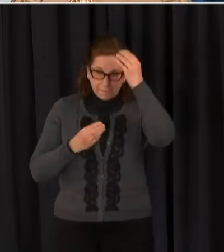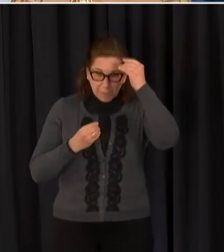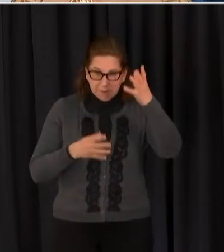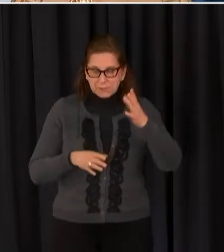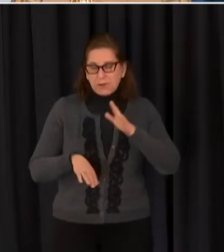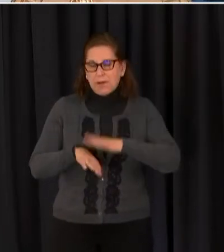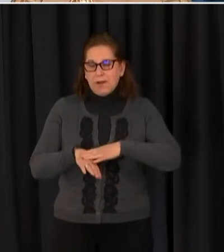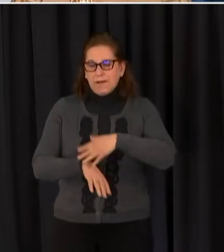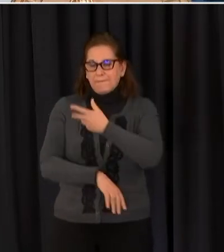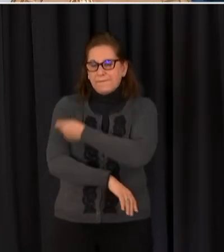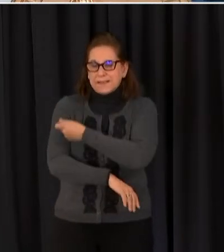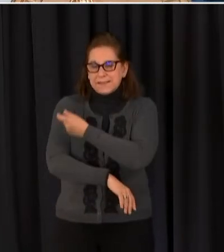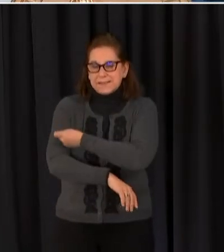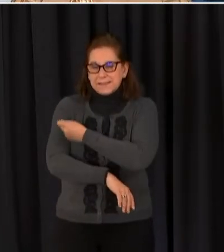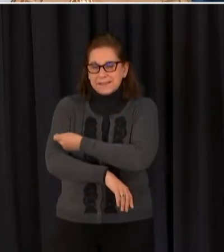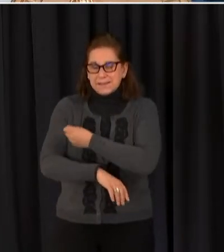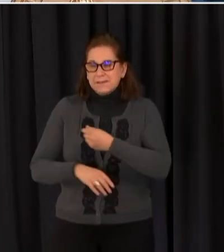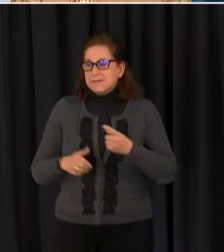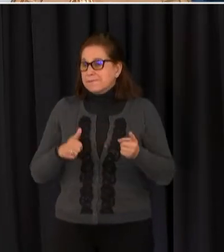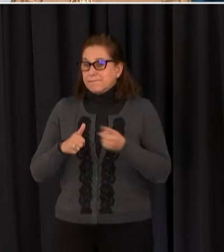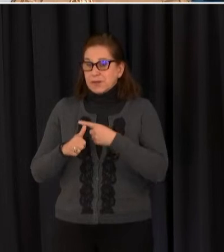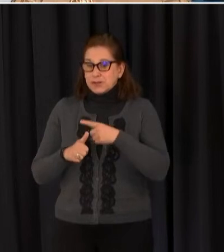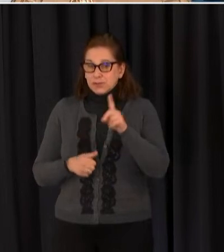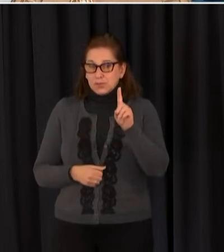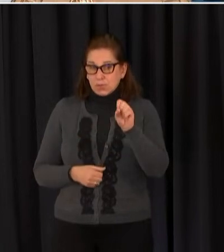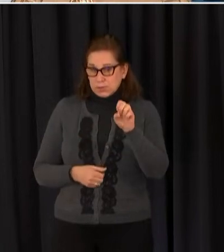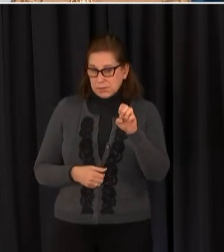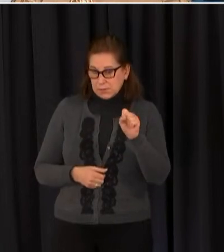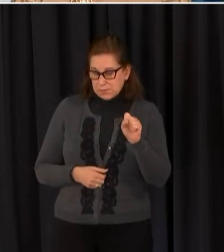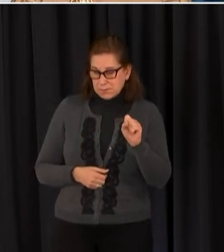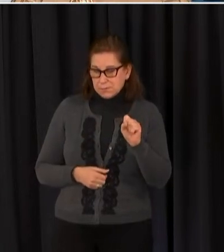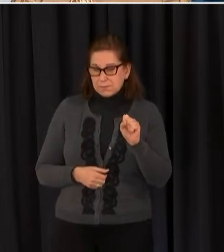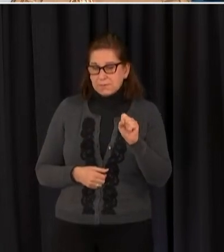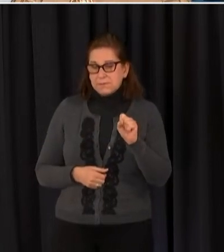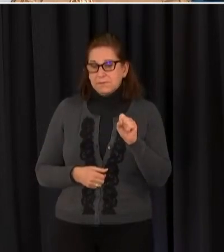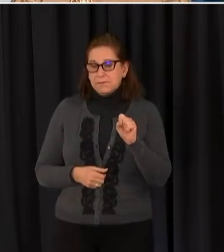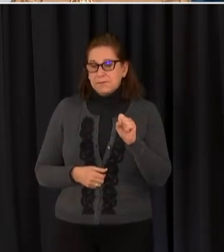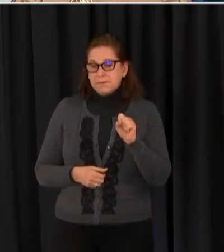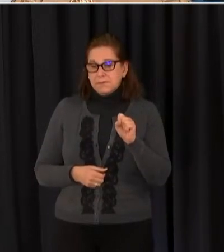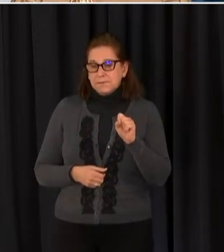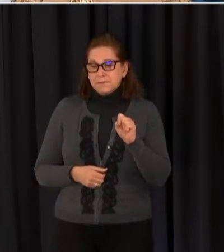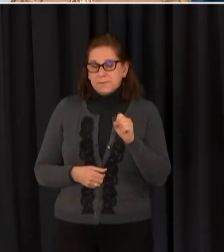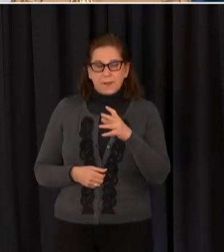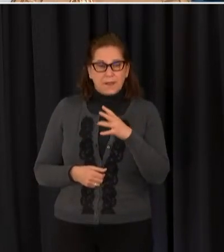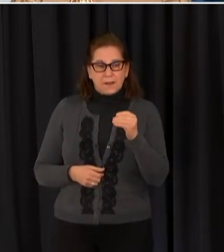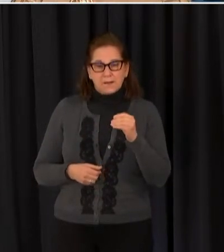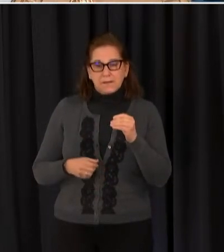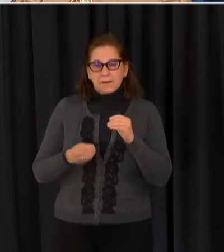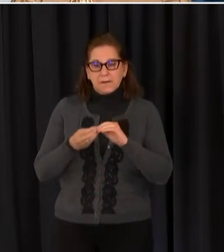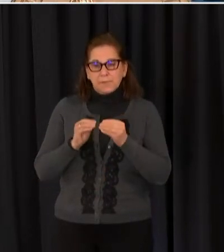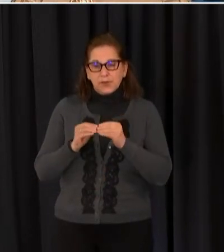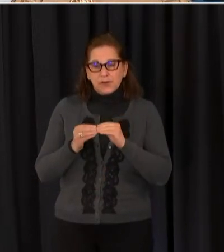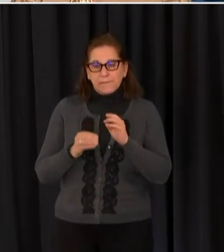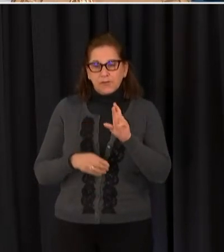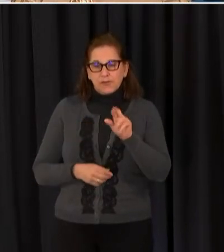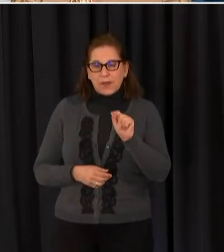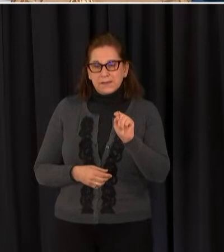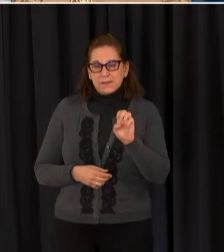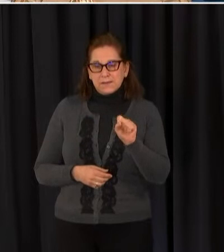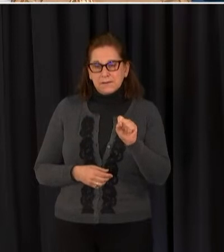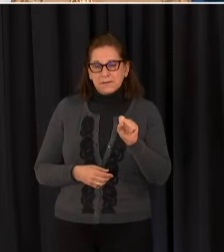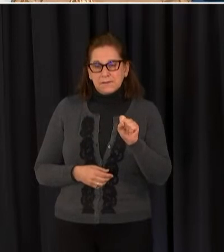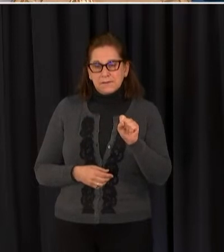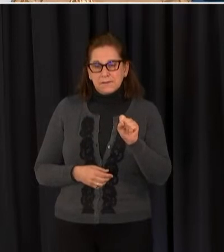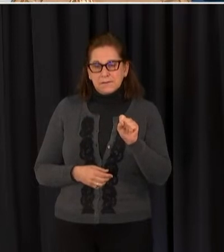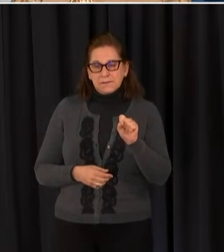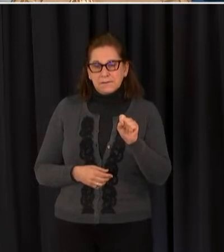doses administered, as well as the vaccination rates among DC residents.